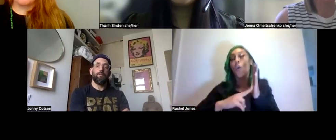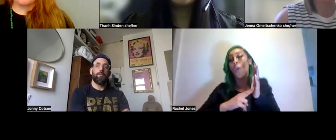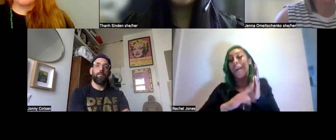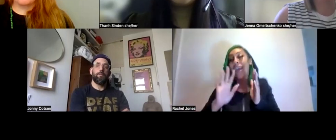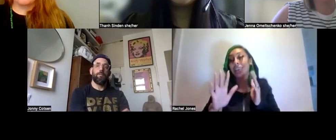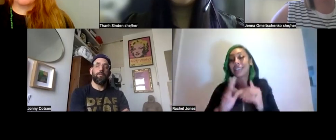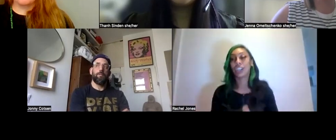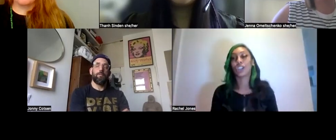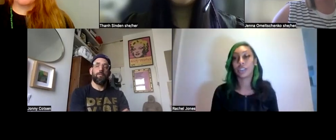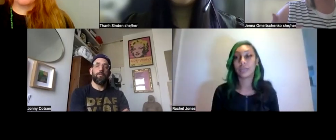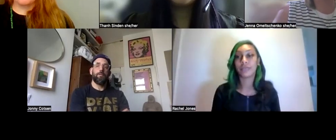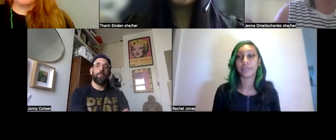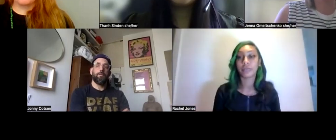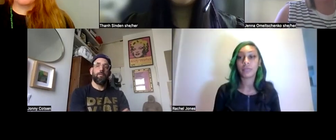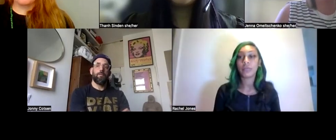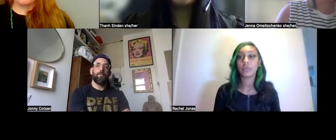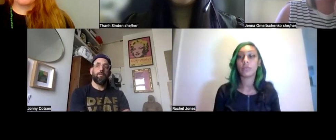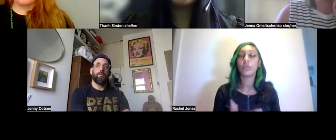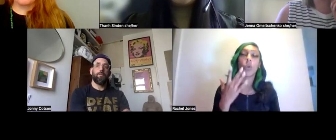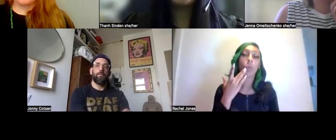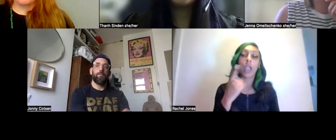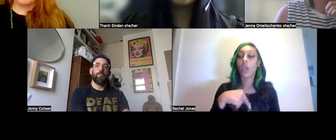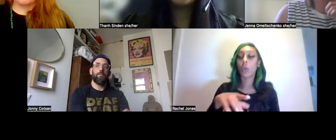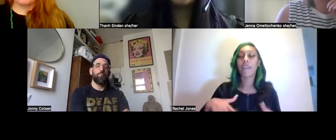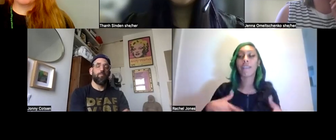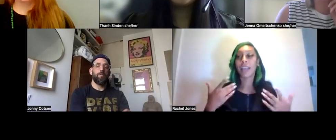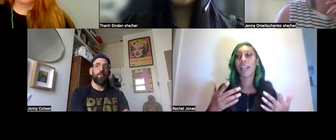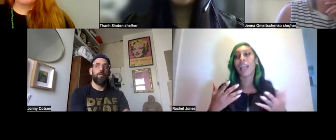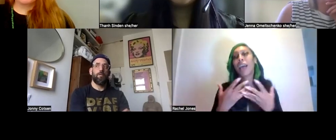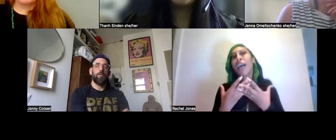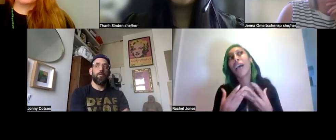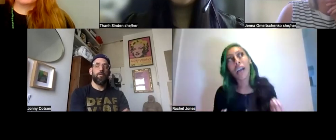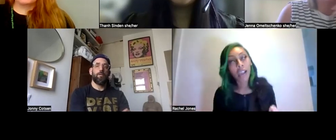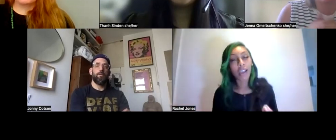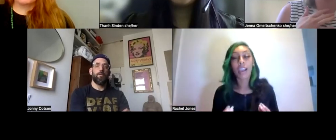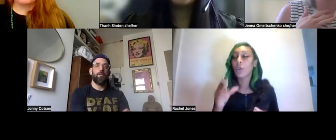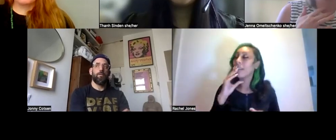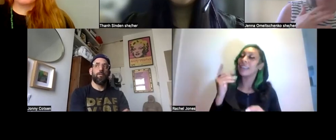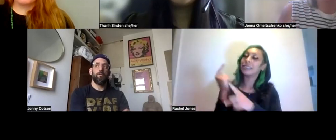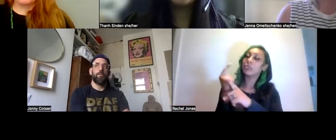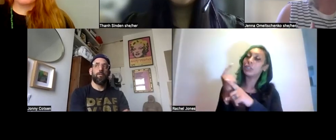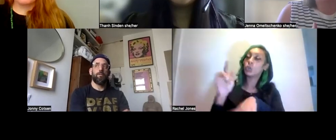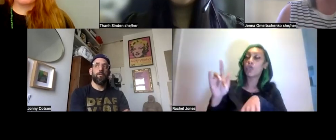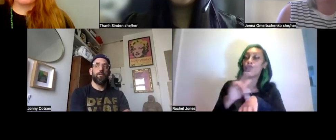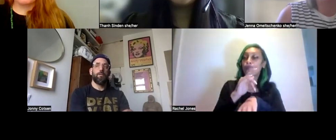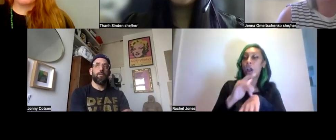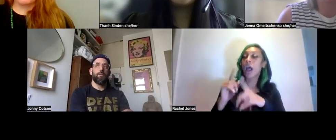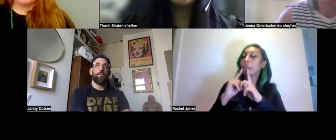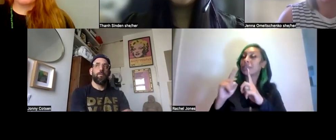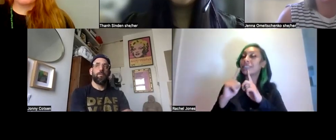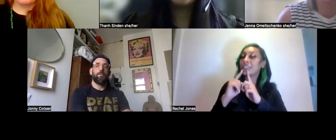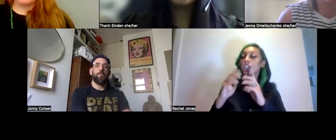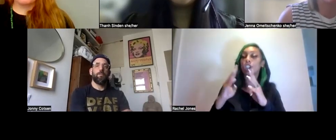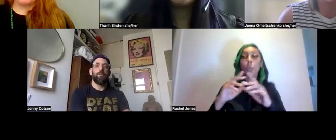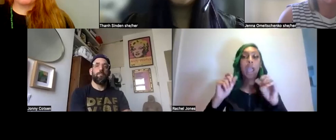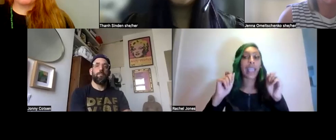think it's when it feels exhausting, you can go and speak to a drama teacher in Wakefield and have that conversation, or go and